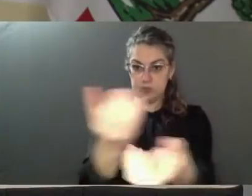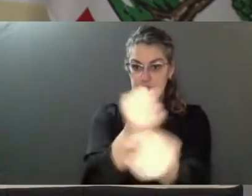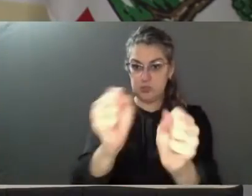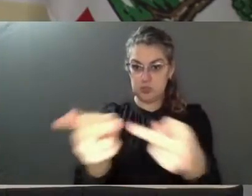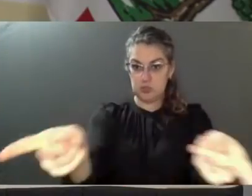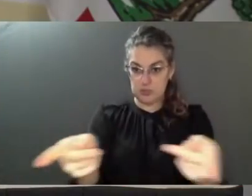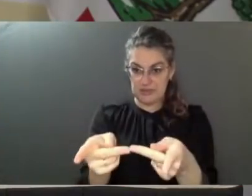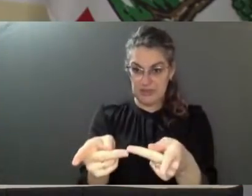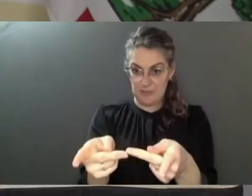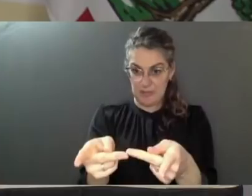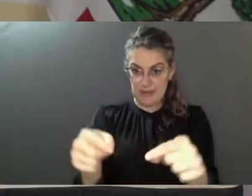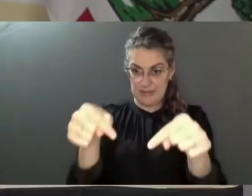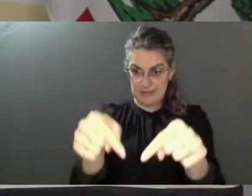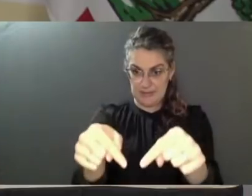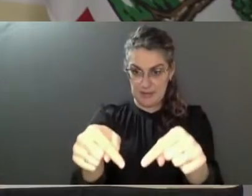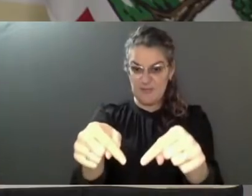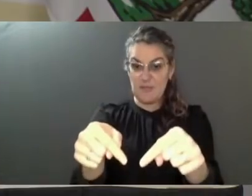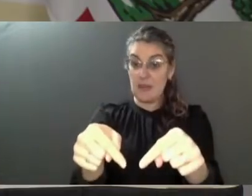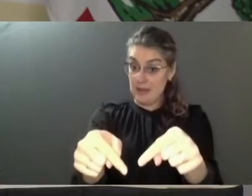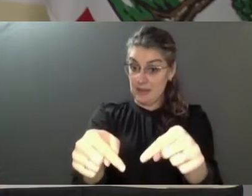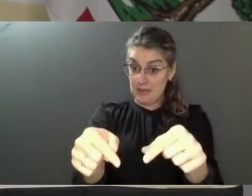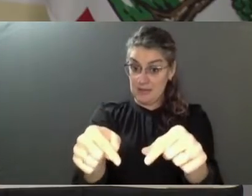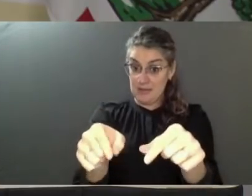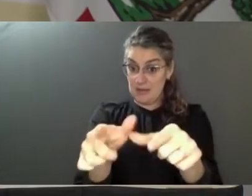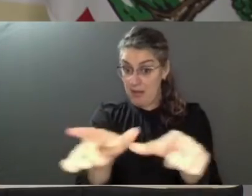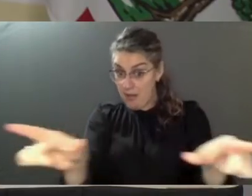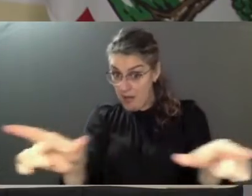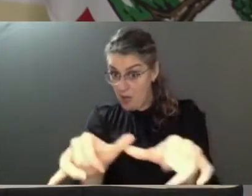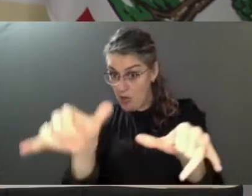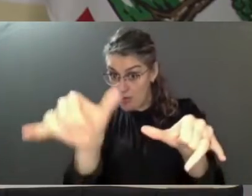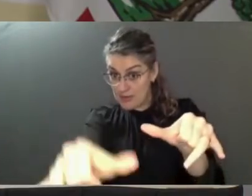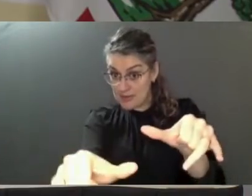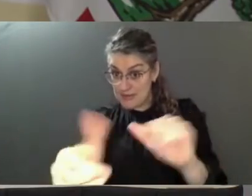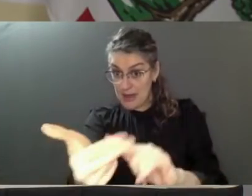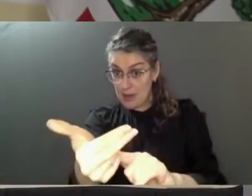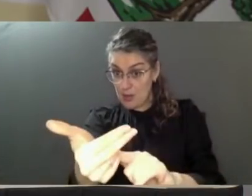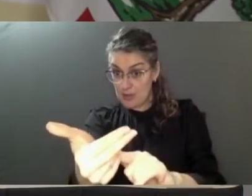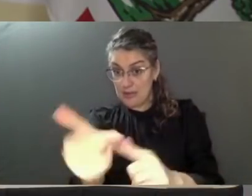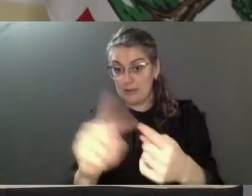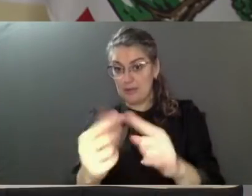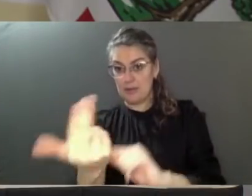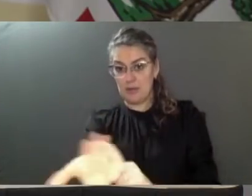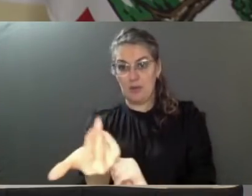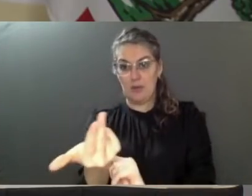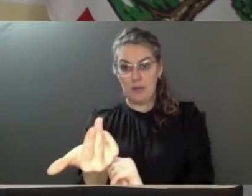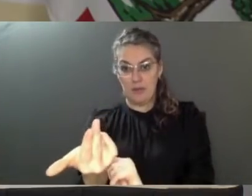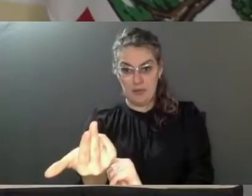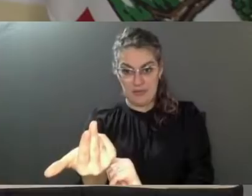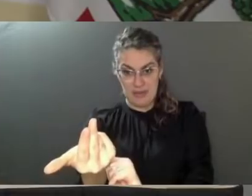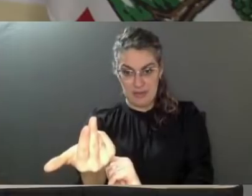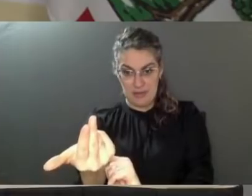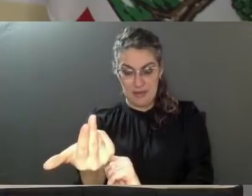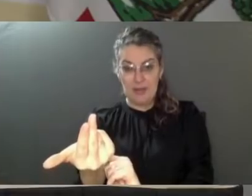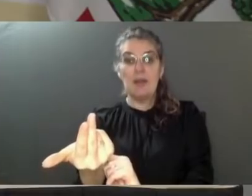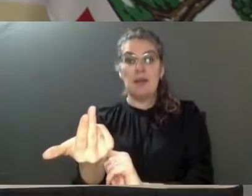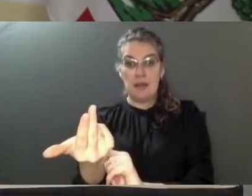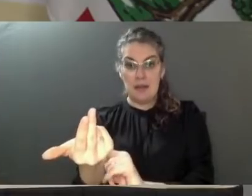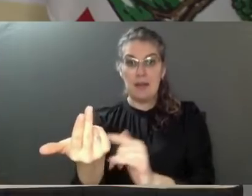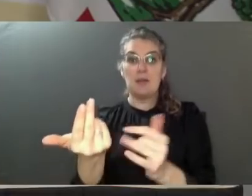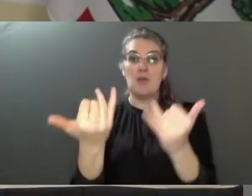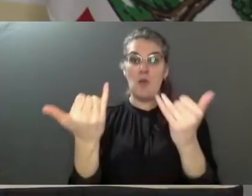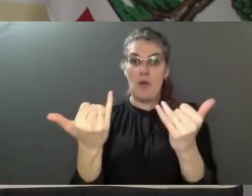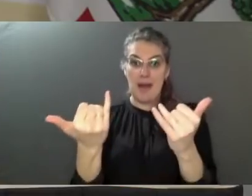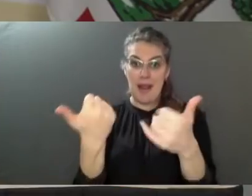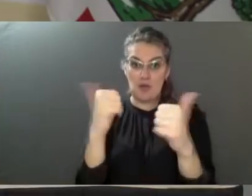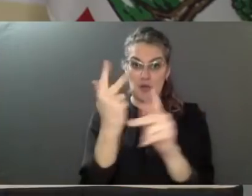long that will be. So, the options in front of us would be a number have expressed interest to take some family members at